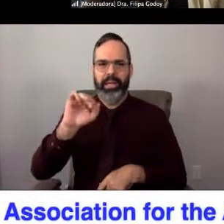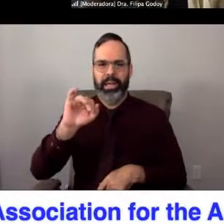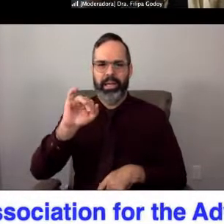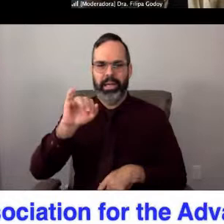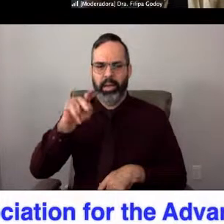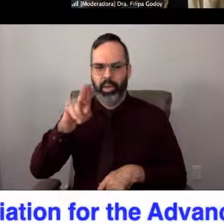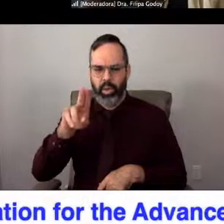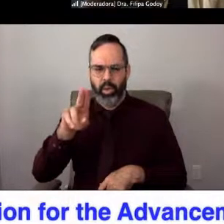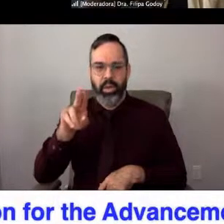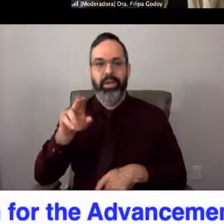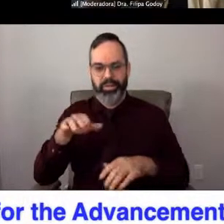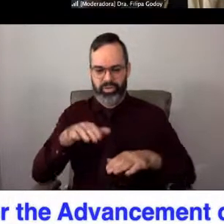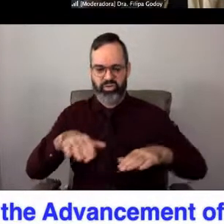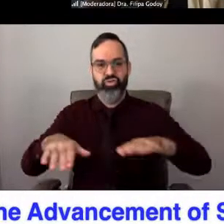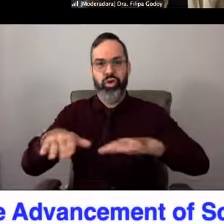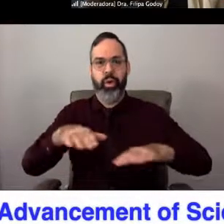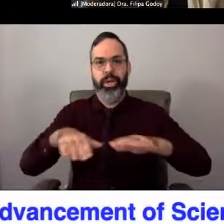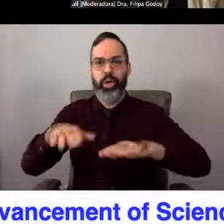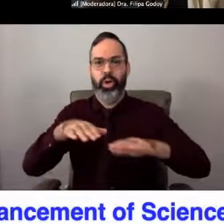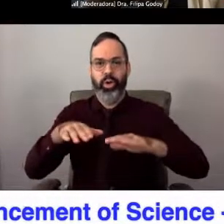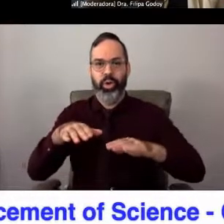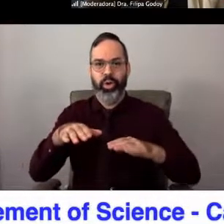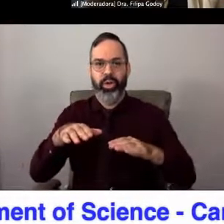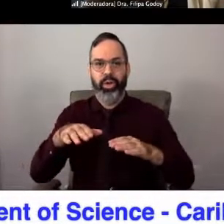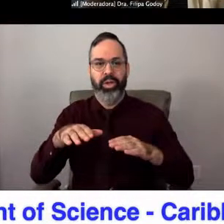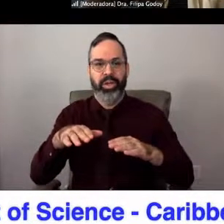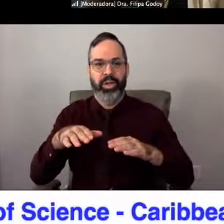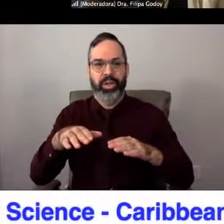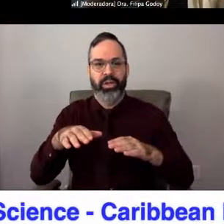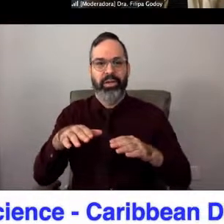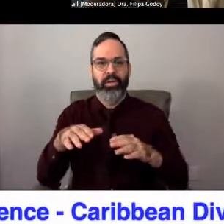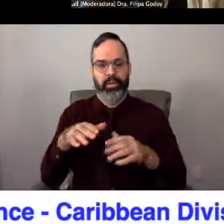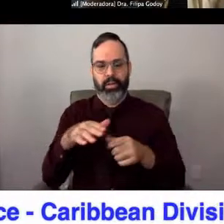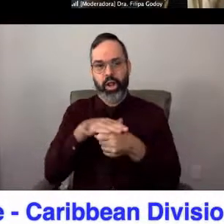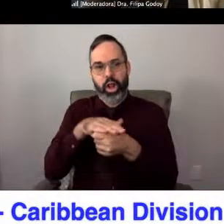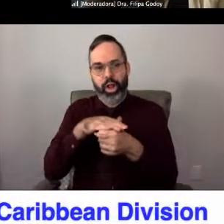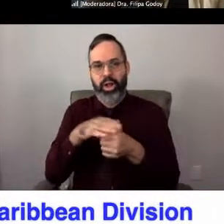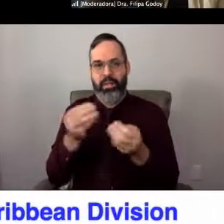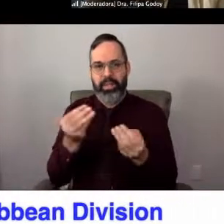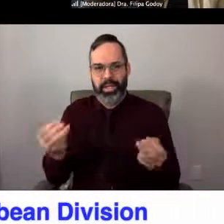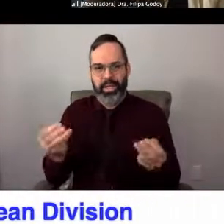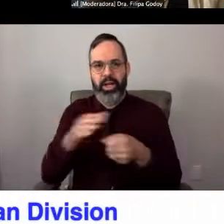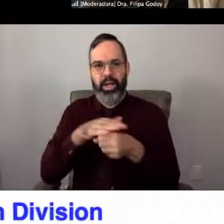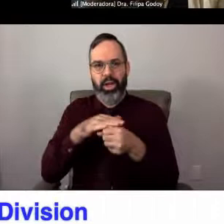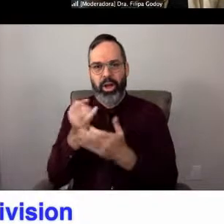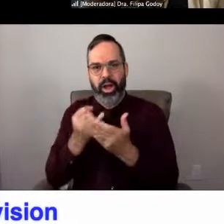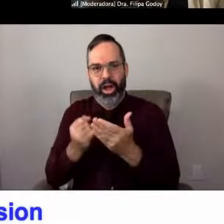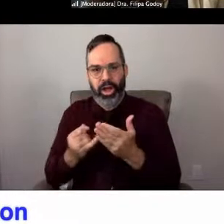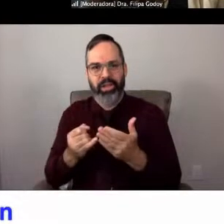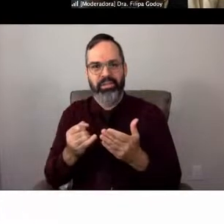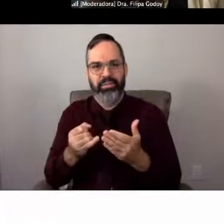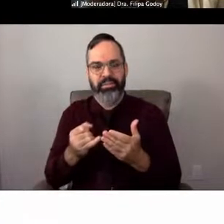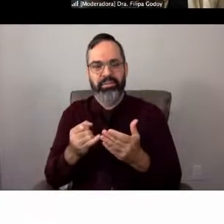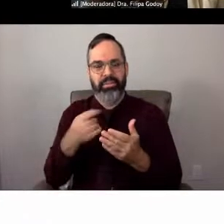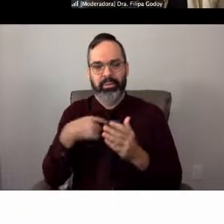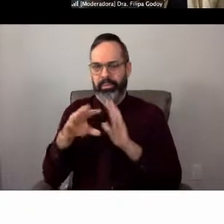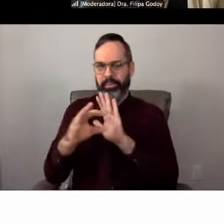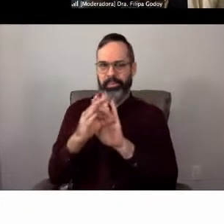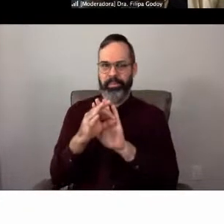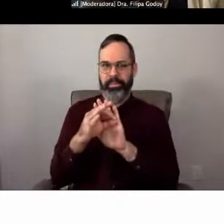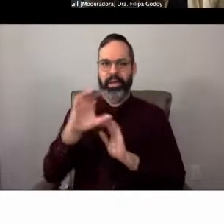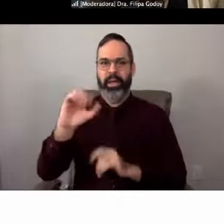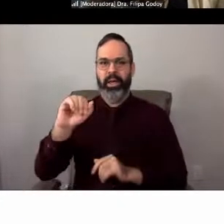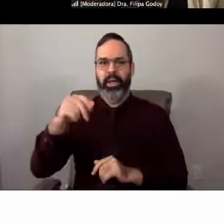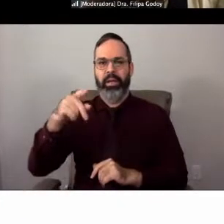set made with local materials and local art. And this time we selected the Capilla del Cristo.